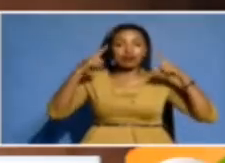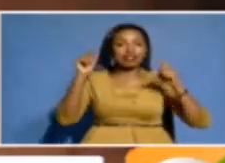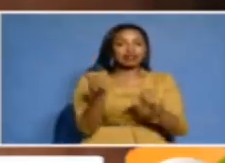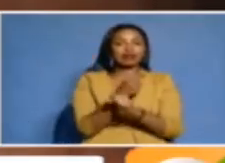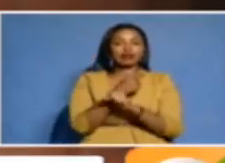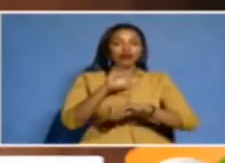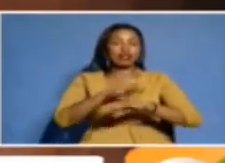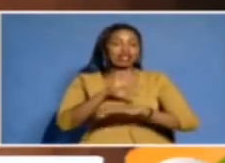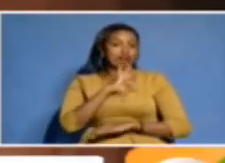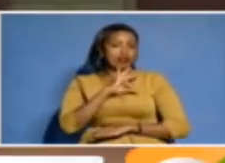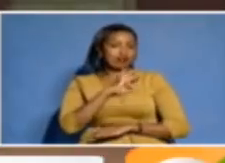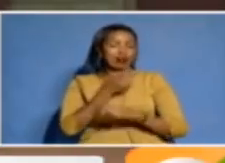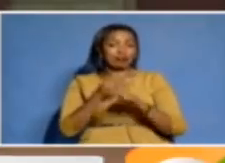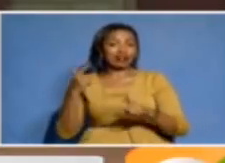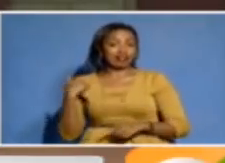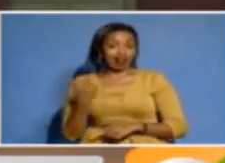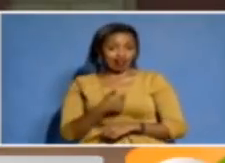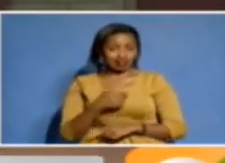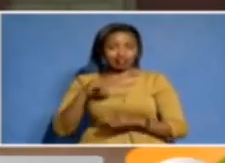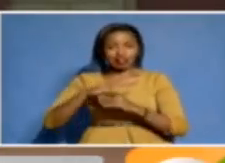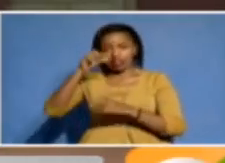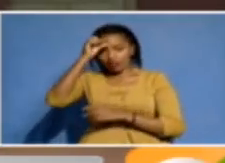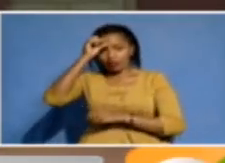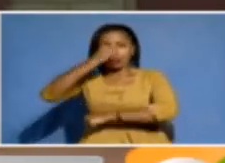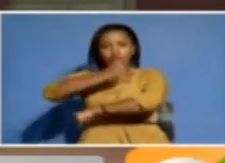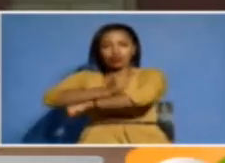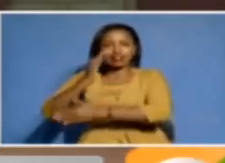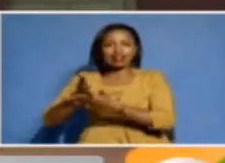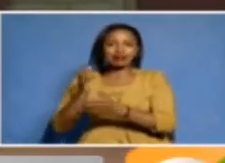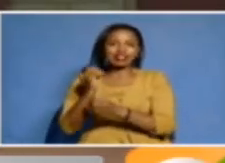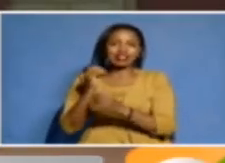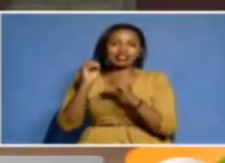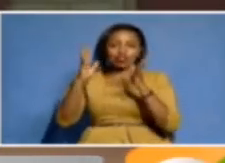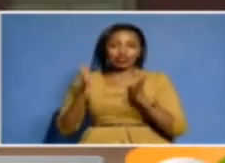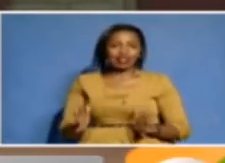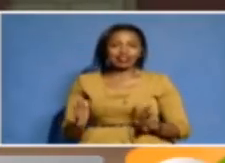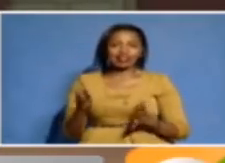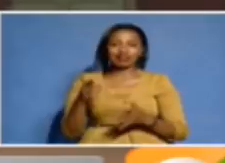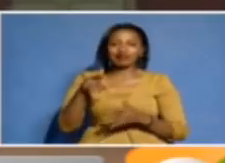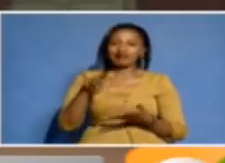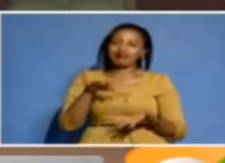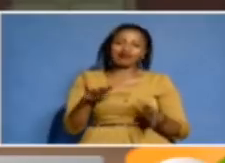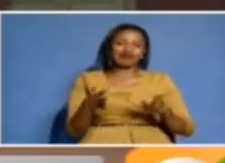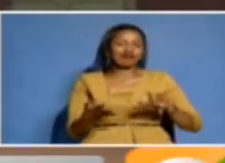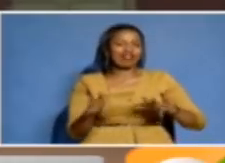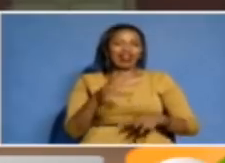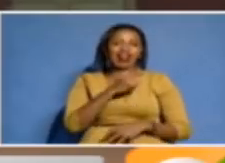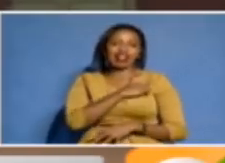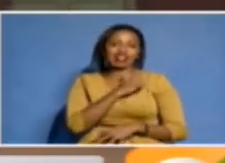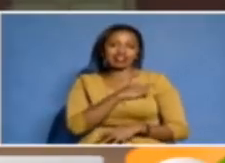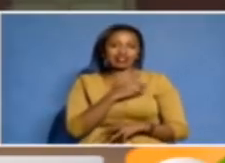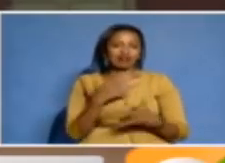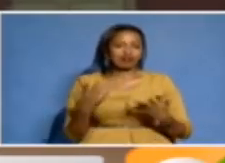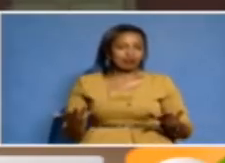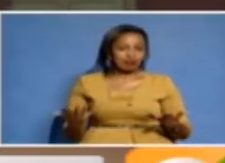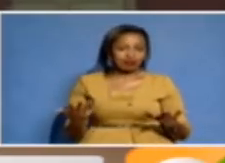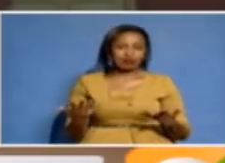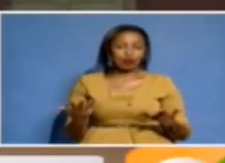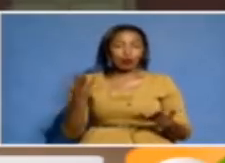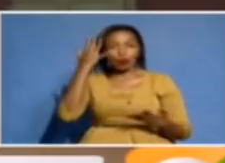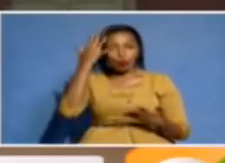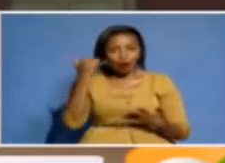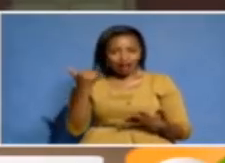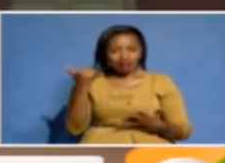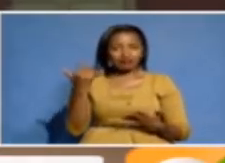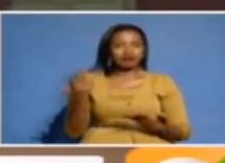living. Whereas in public schools, some teachers do not commit themselves as they should because